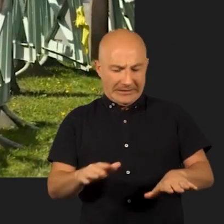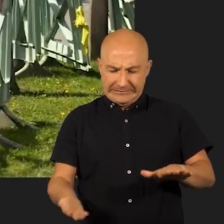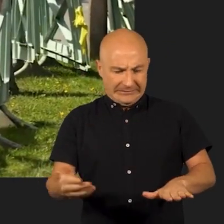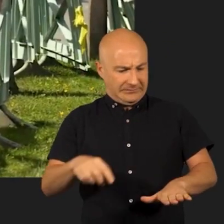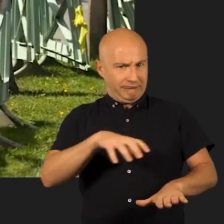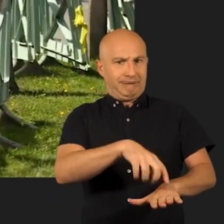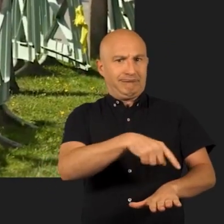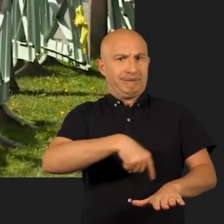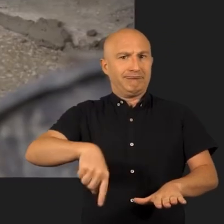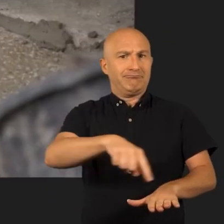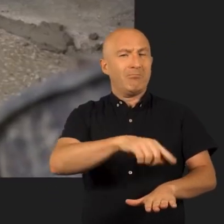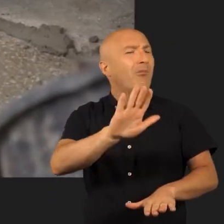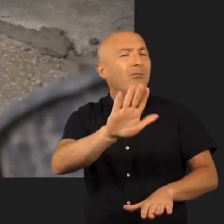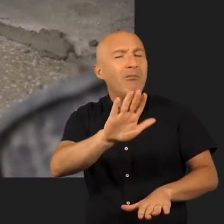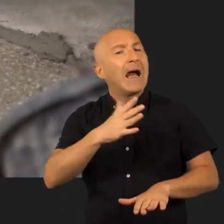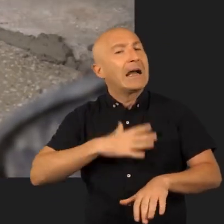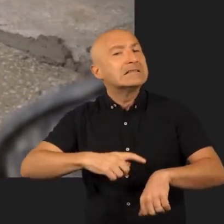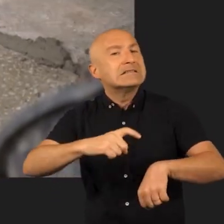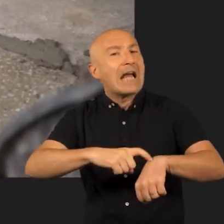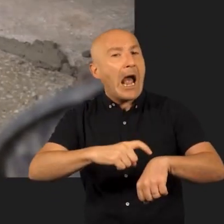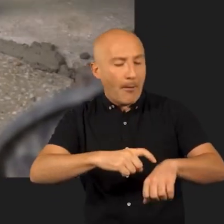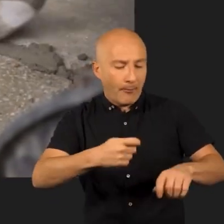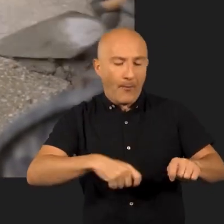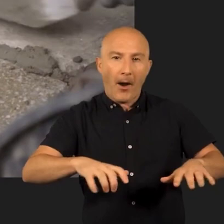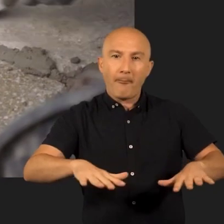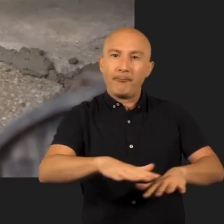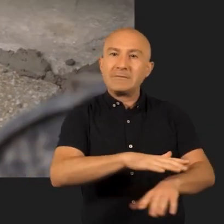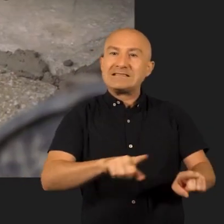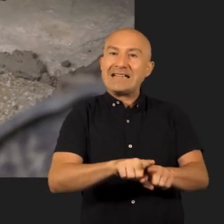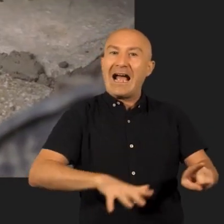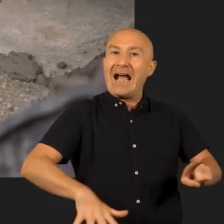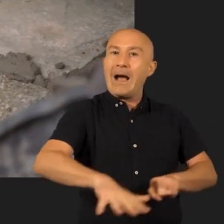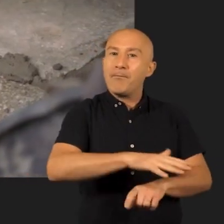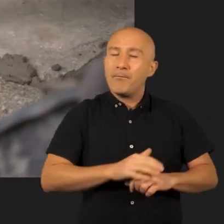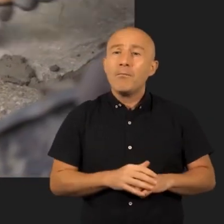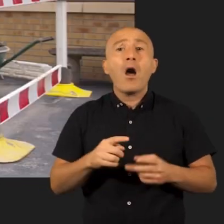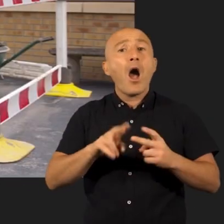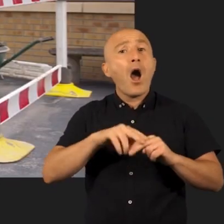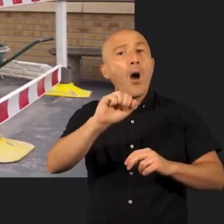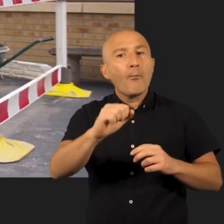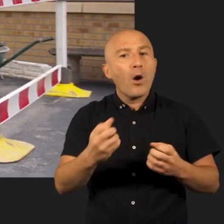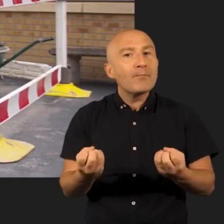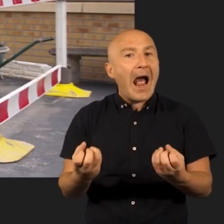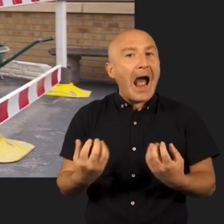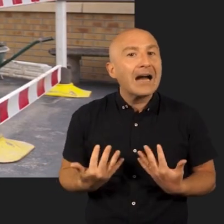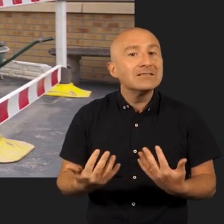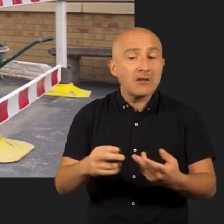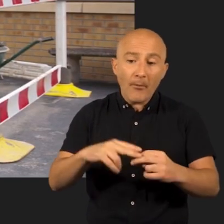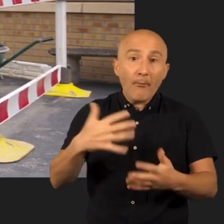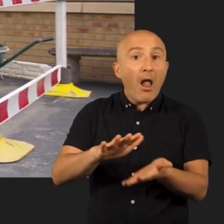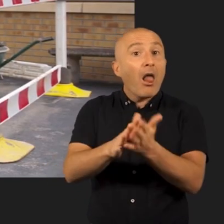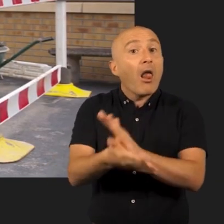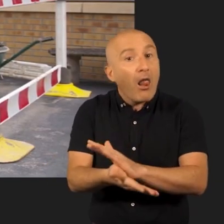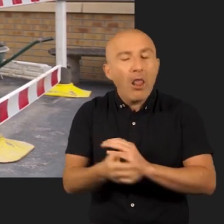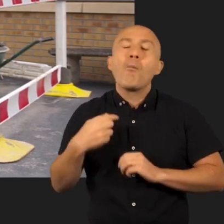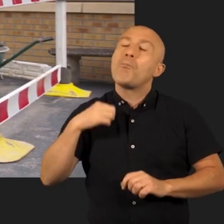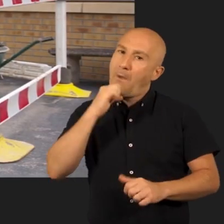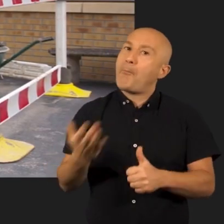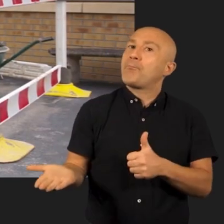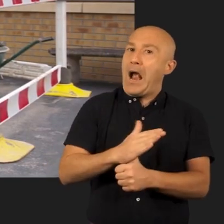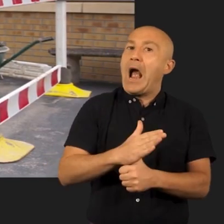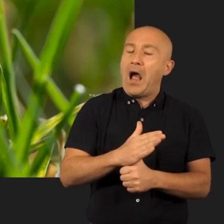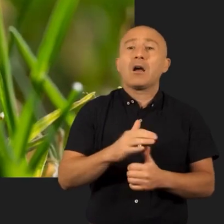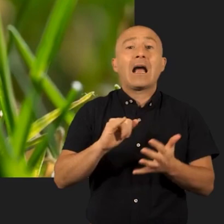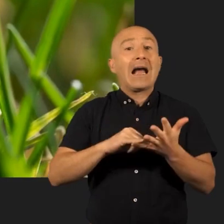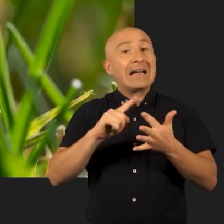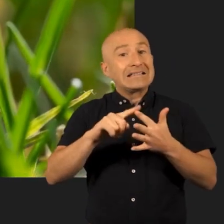to the existing older surface, but don't worry, it just needs time to weather. If we've had to disturb any part of your lawn, rest assured